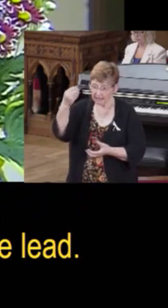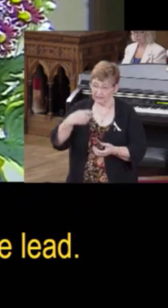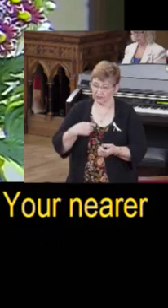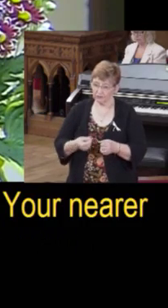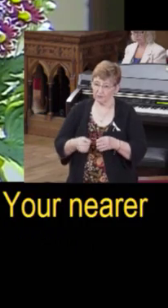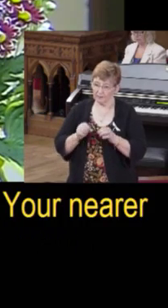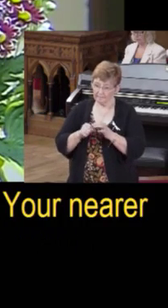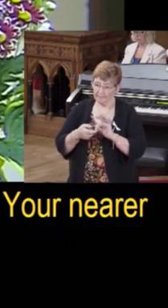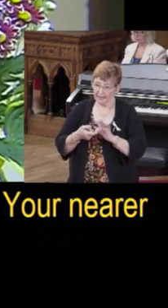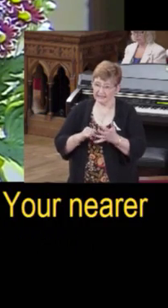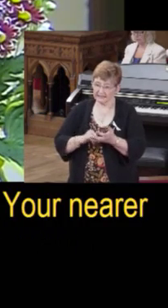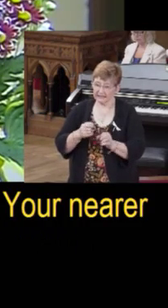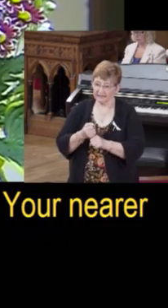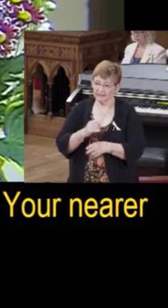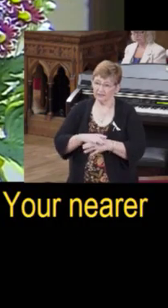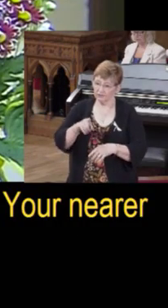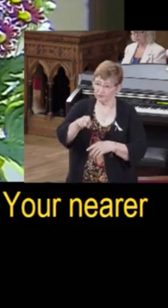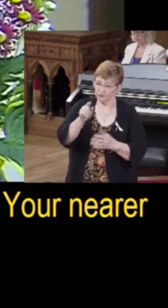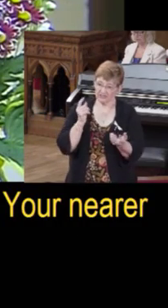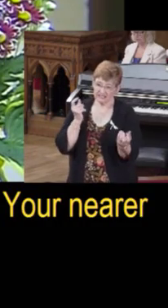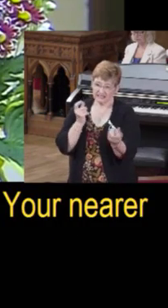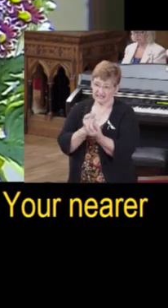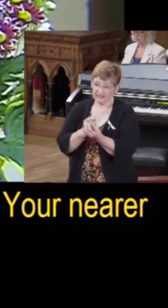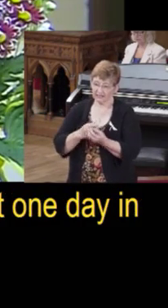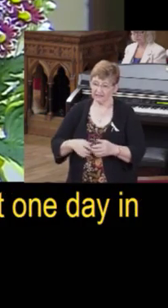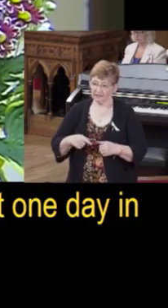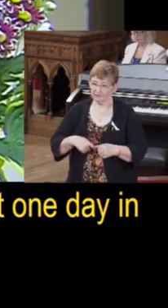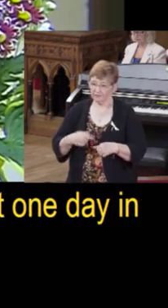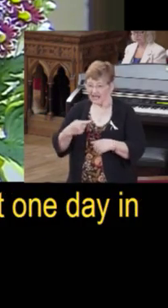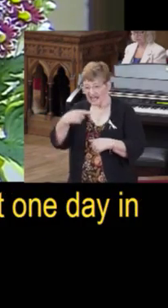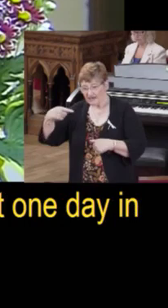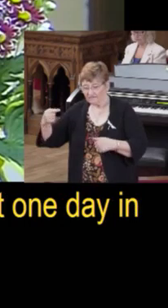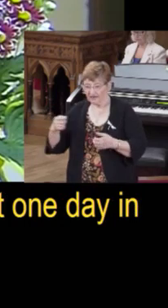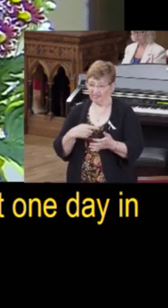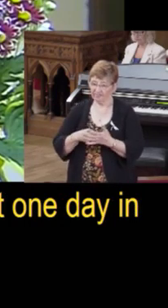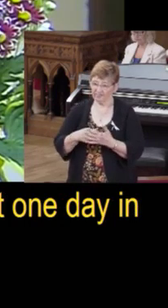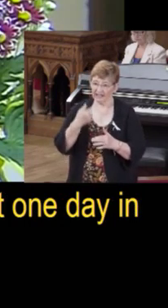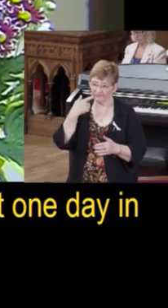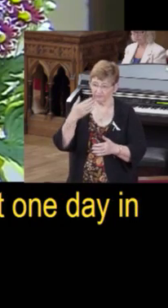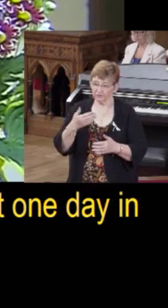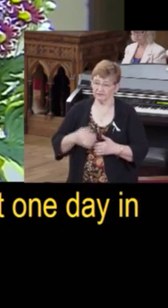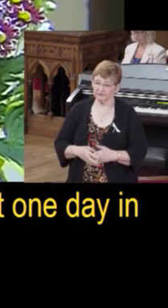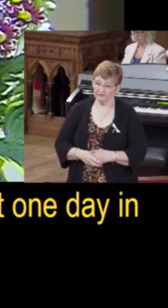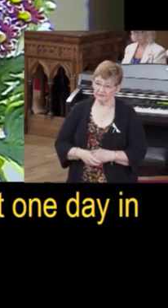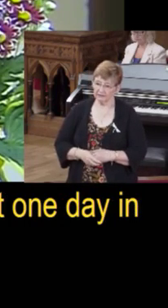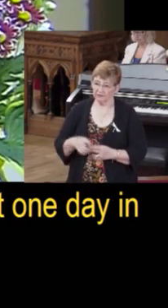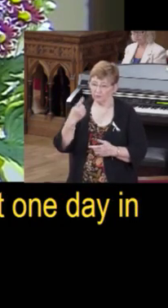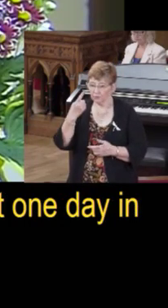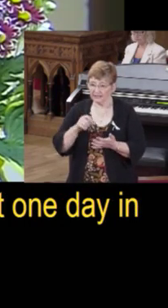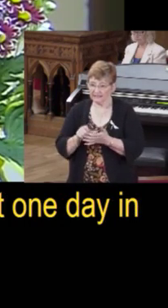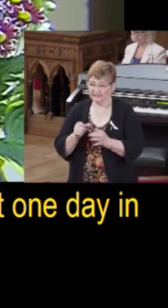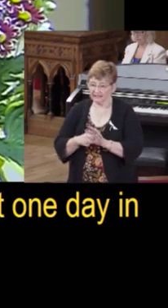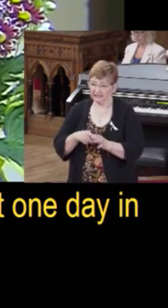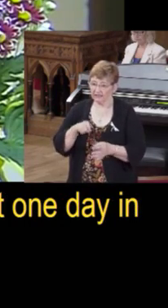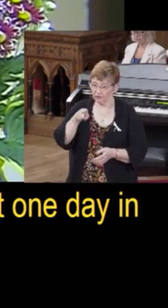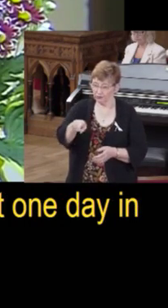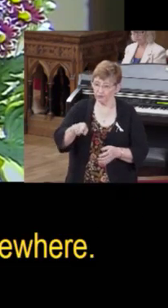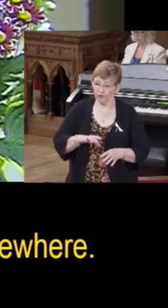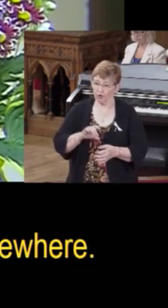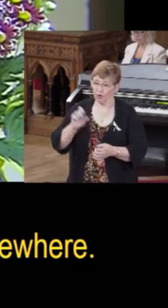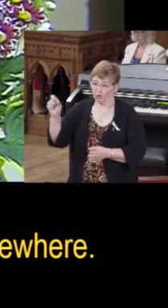Through the blessing of your nearer presence, may we be ever thankful that one day in your